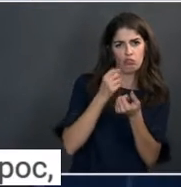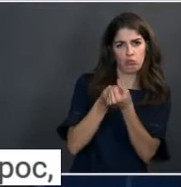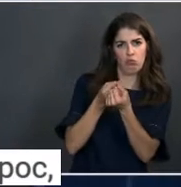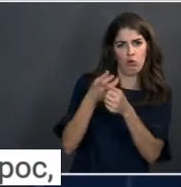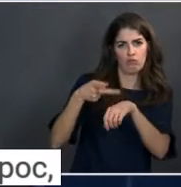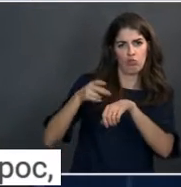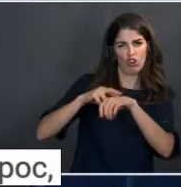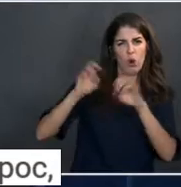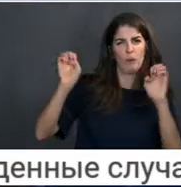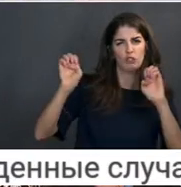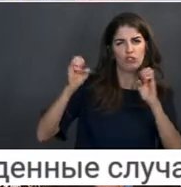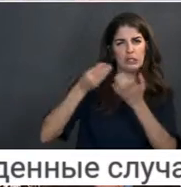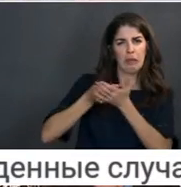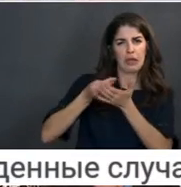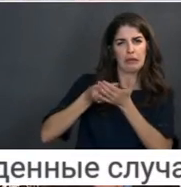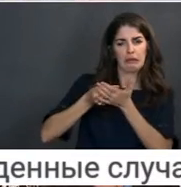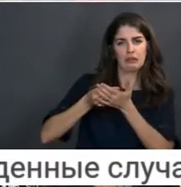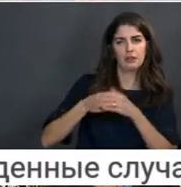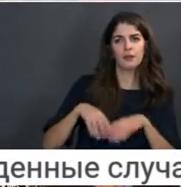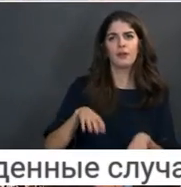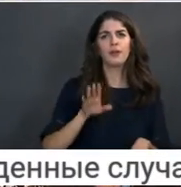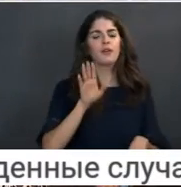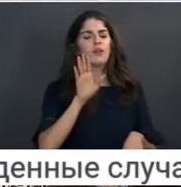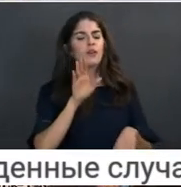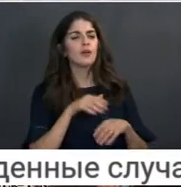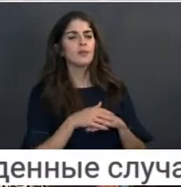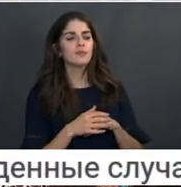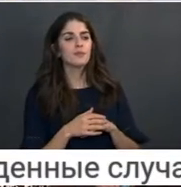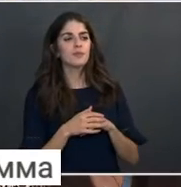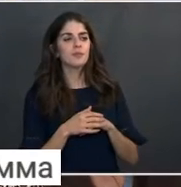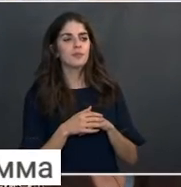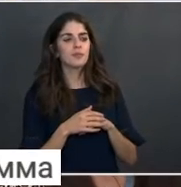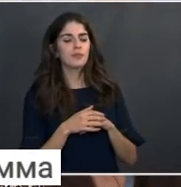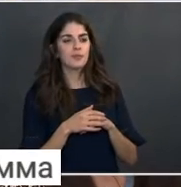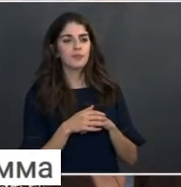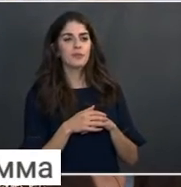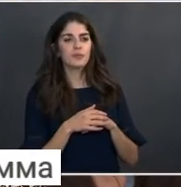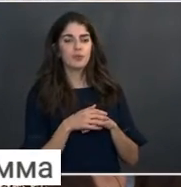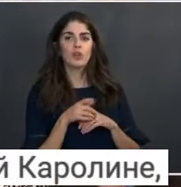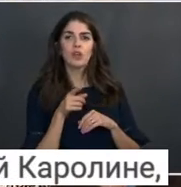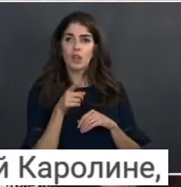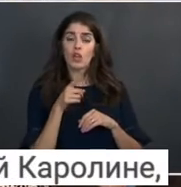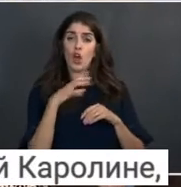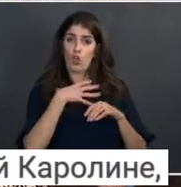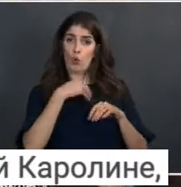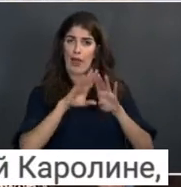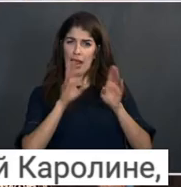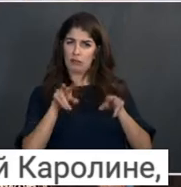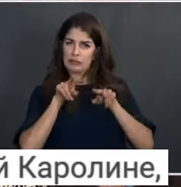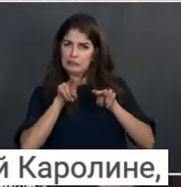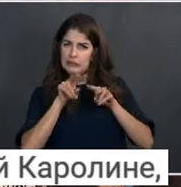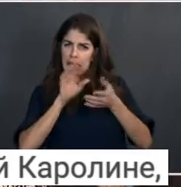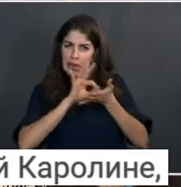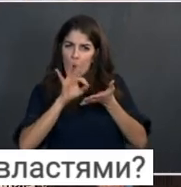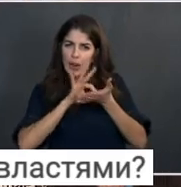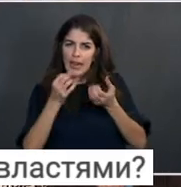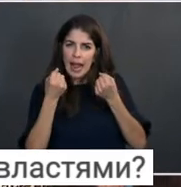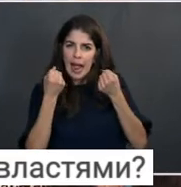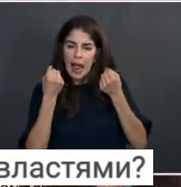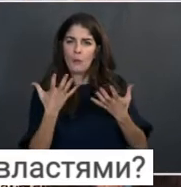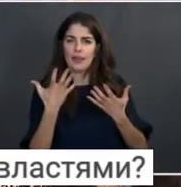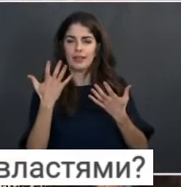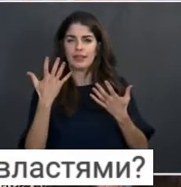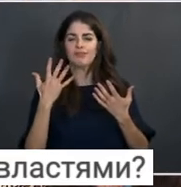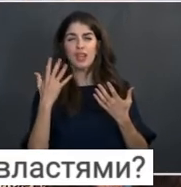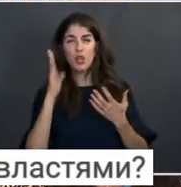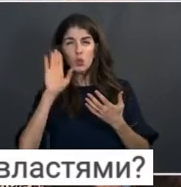Rico. One other question. Is the White House tracking the confirmed cases of the South African strain that have been found in South Carolina? Have you been in